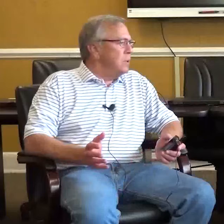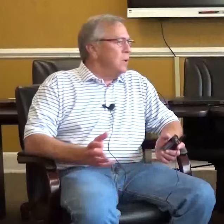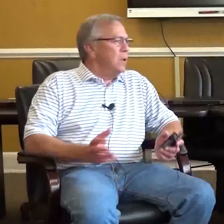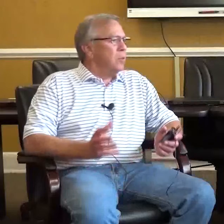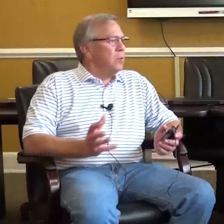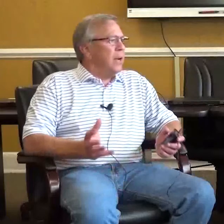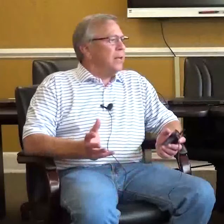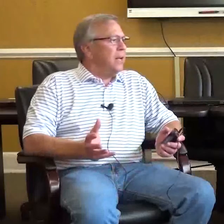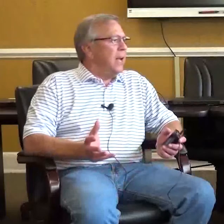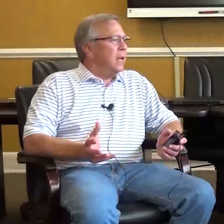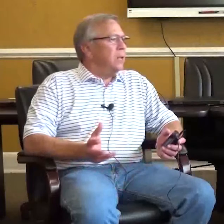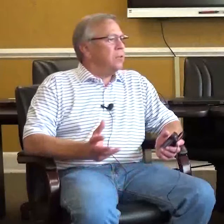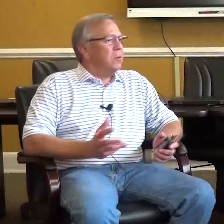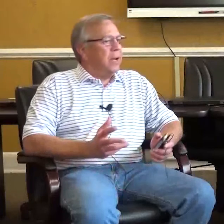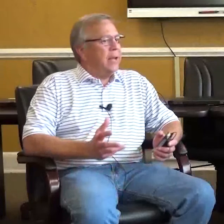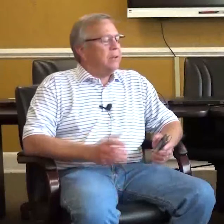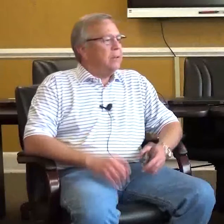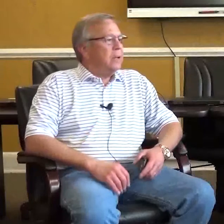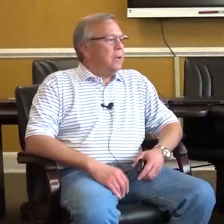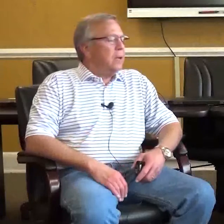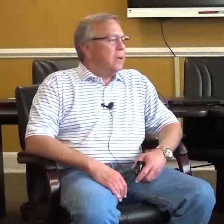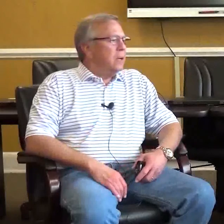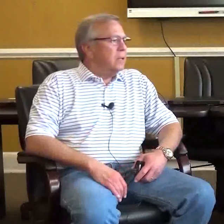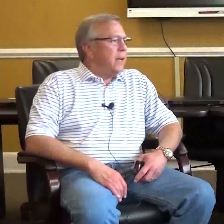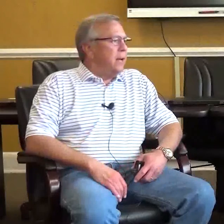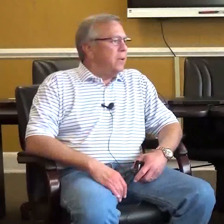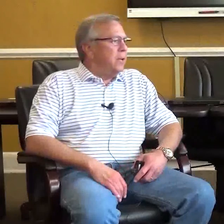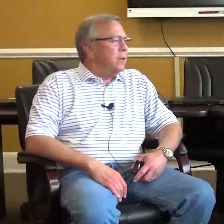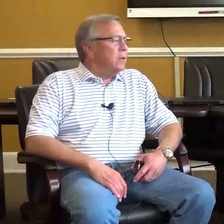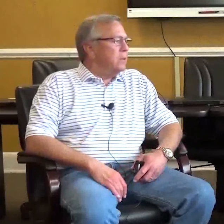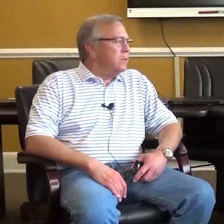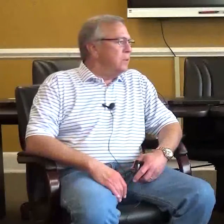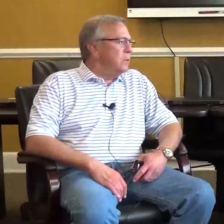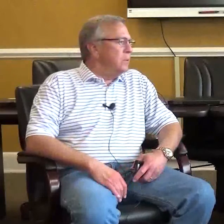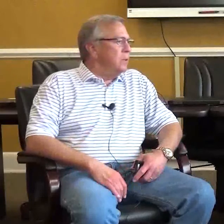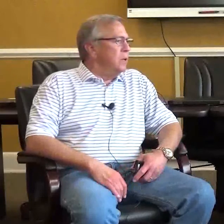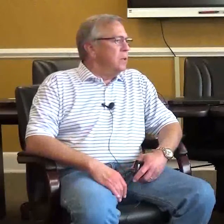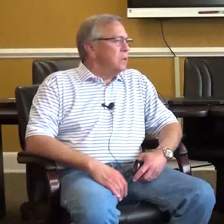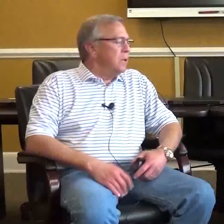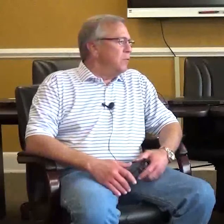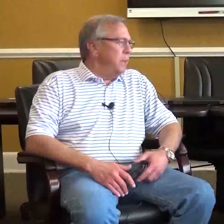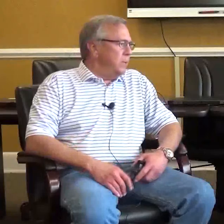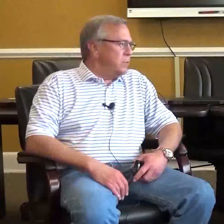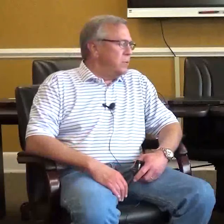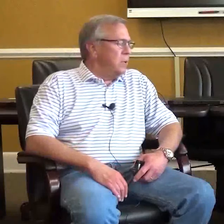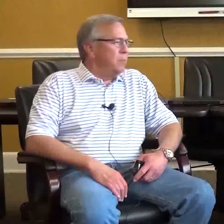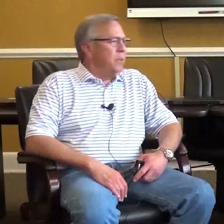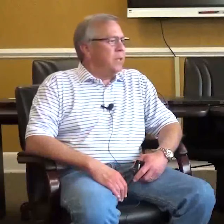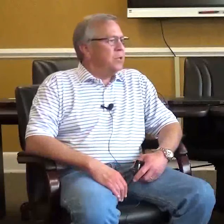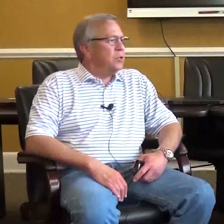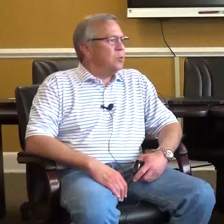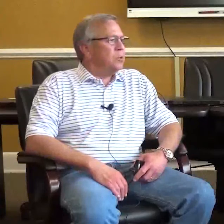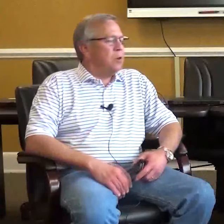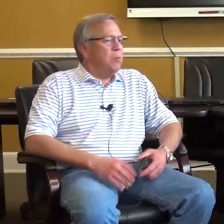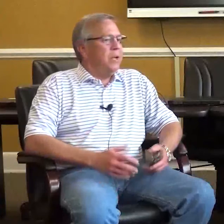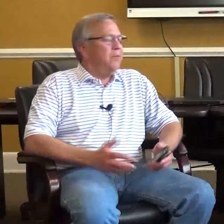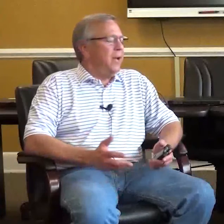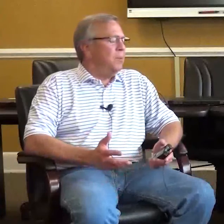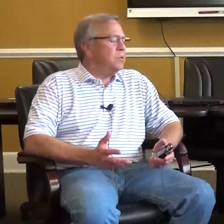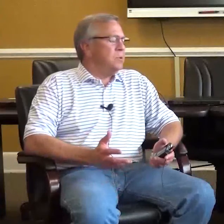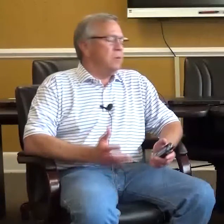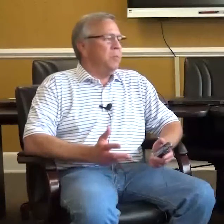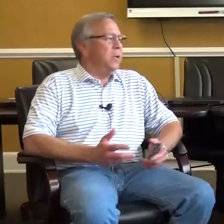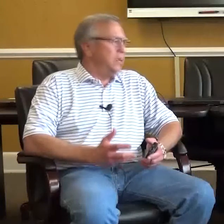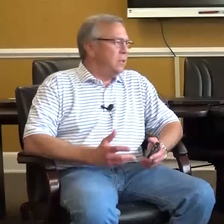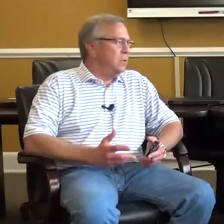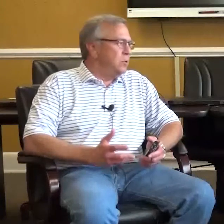buses throughout the county and throughout town here to deliver meals because there were so many